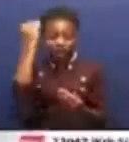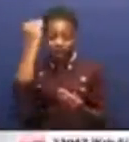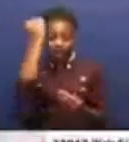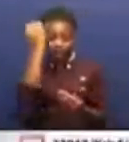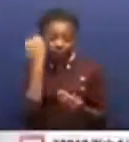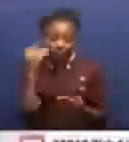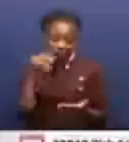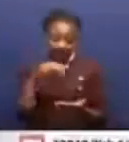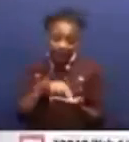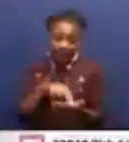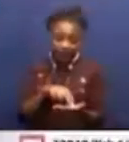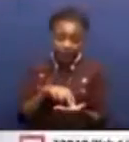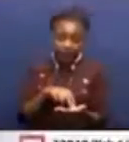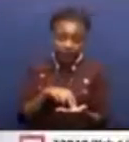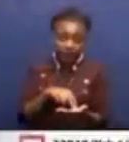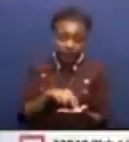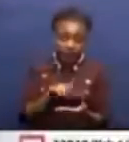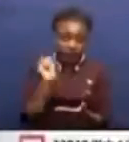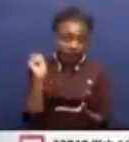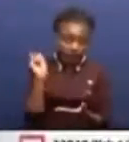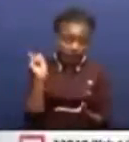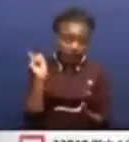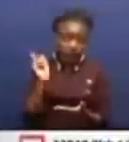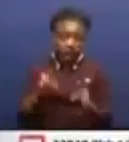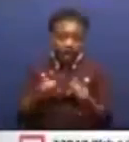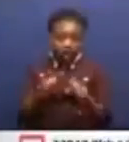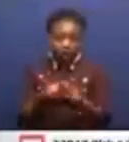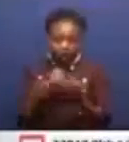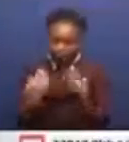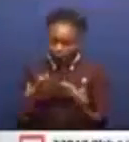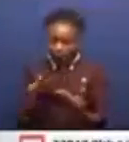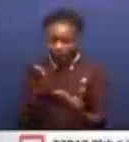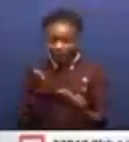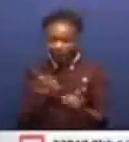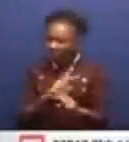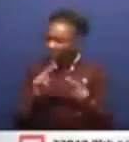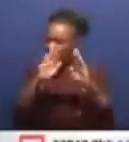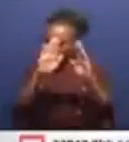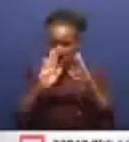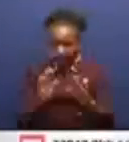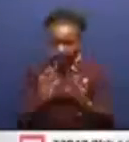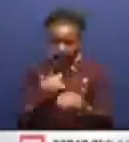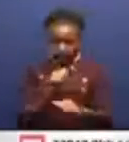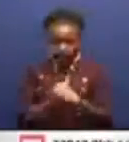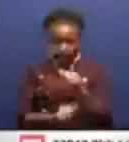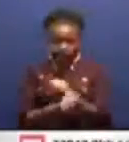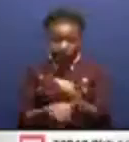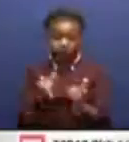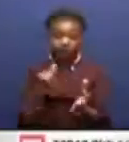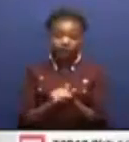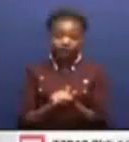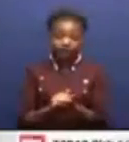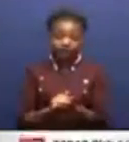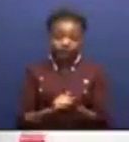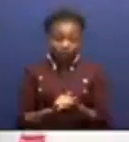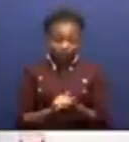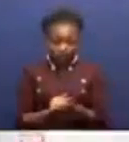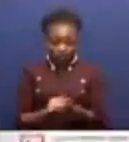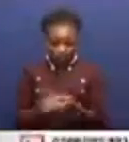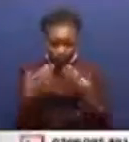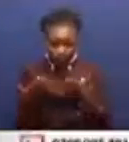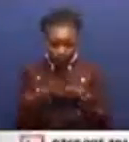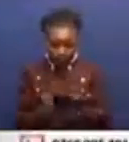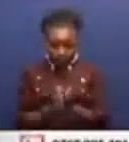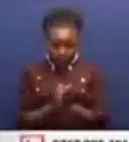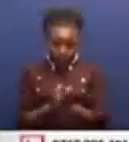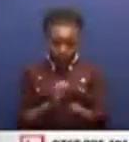judiciary. There are two pieces of properties there. Under that, it's properties which are worth over